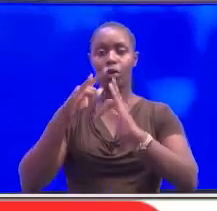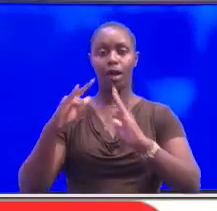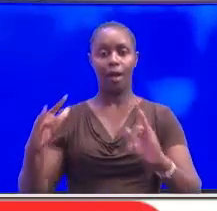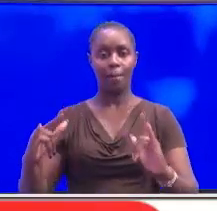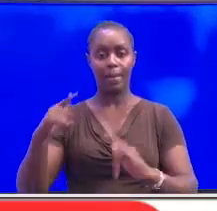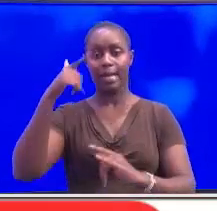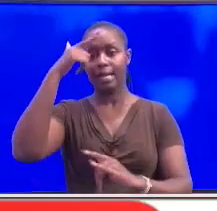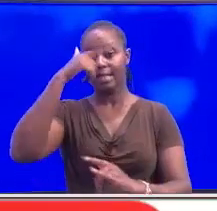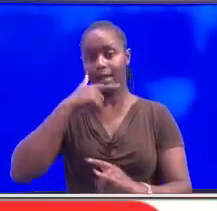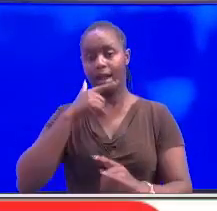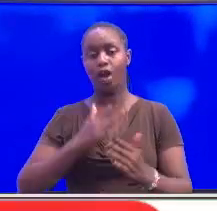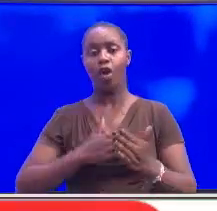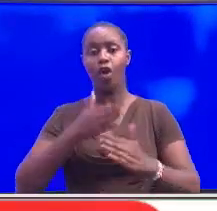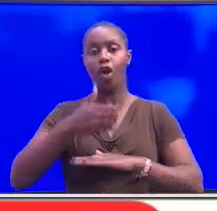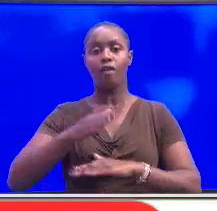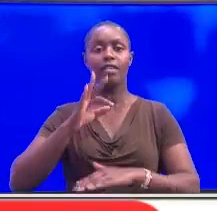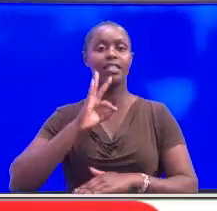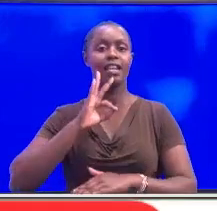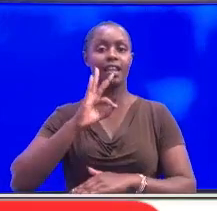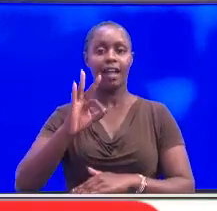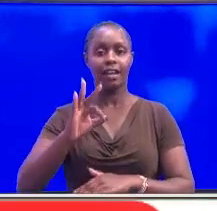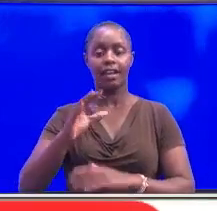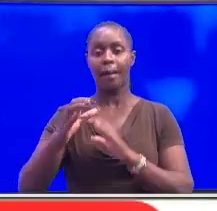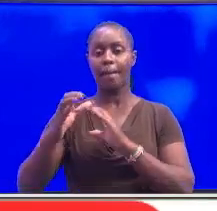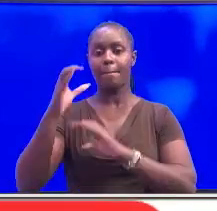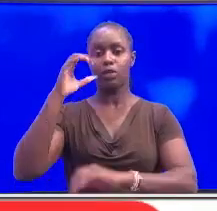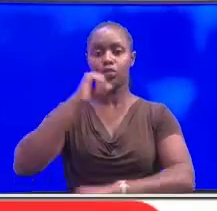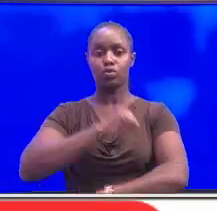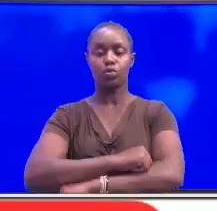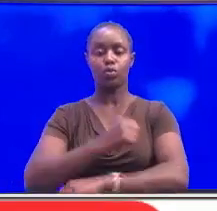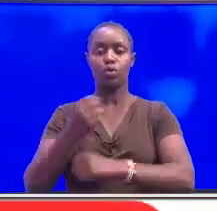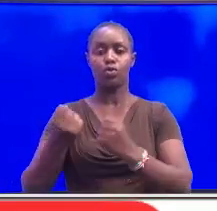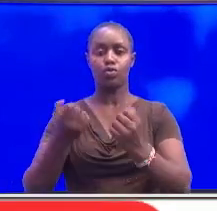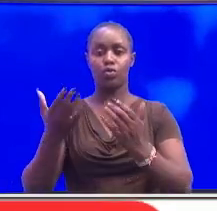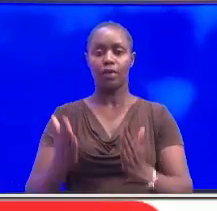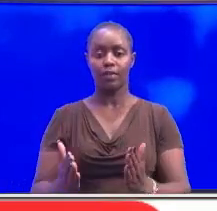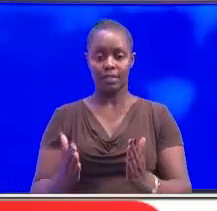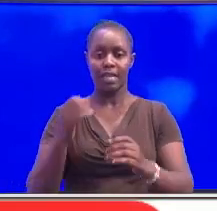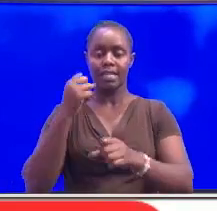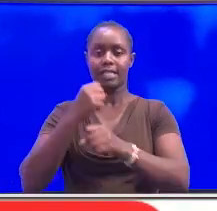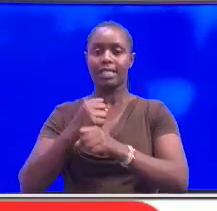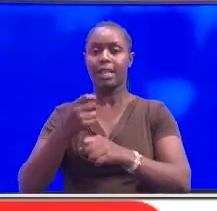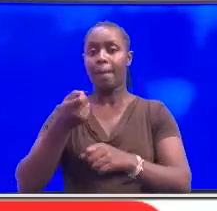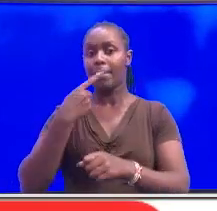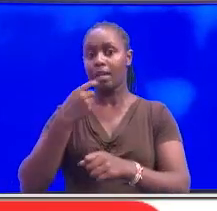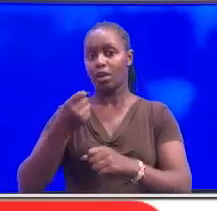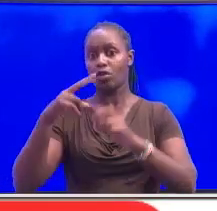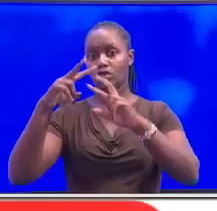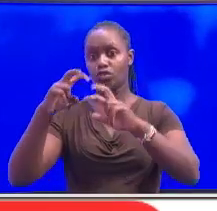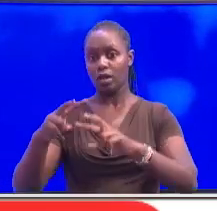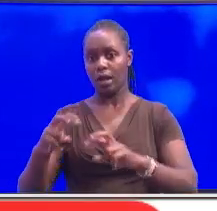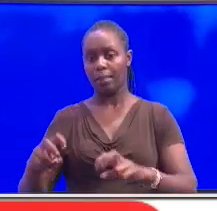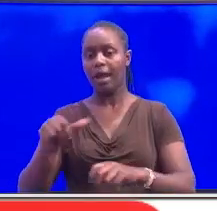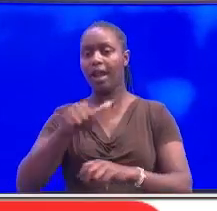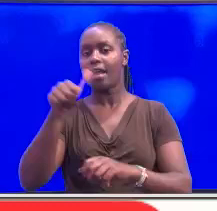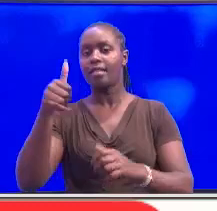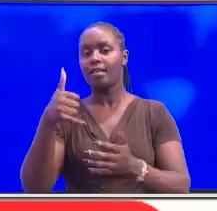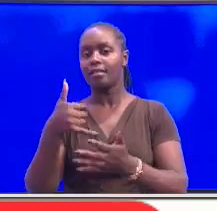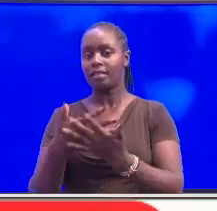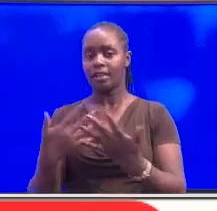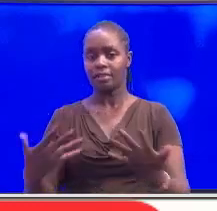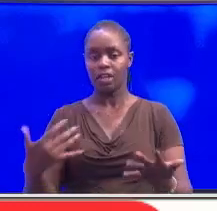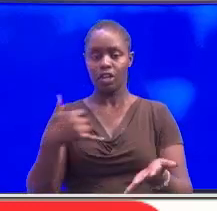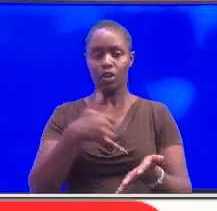over 300 school bus drivers received a free medical checkup, among other services that would include training on road